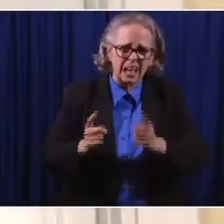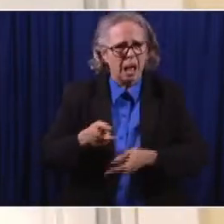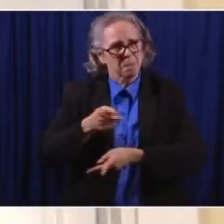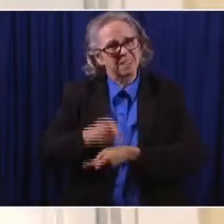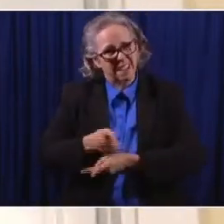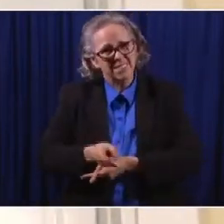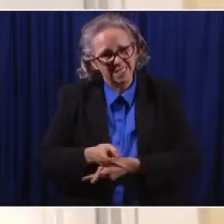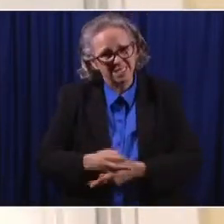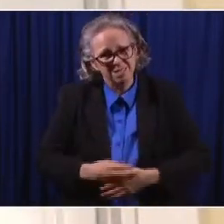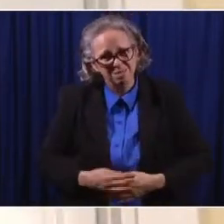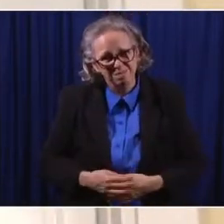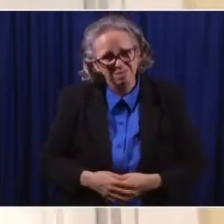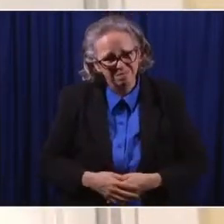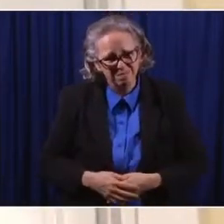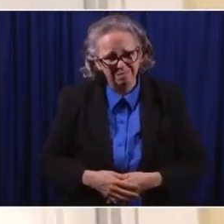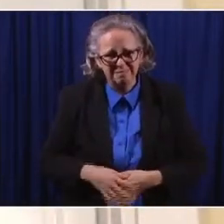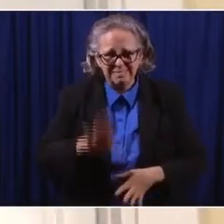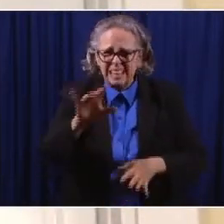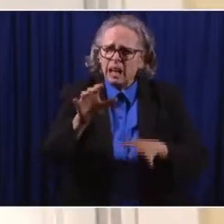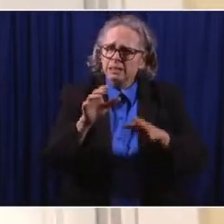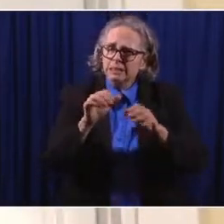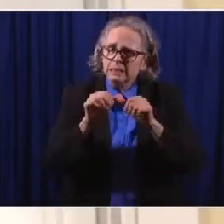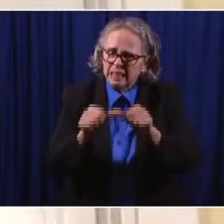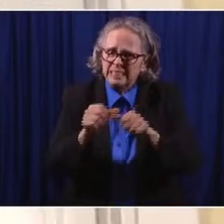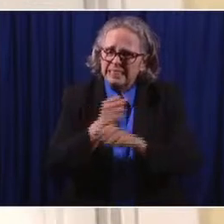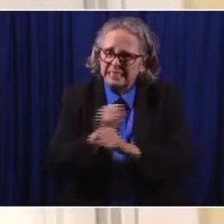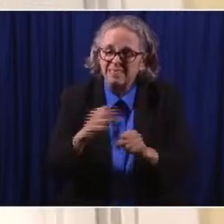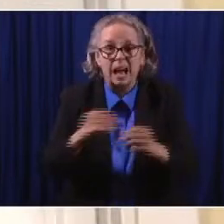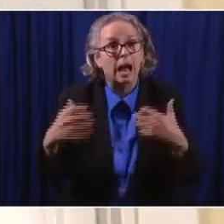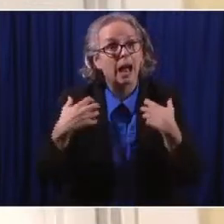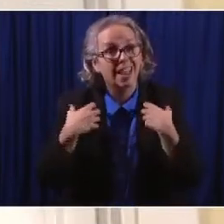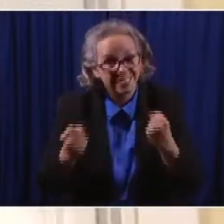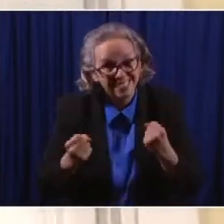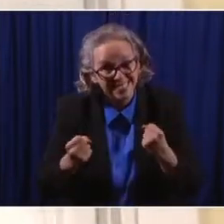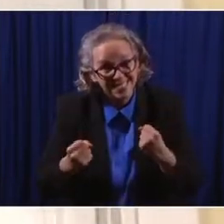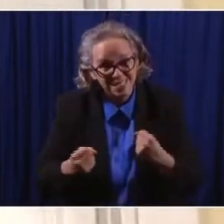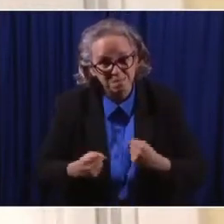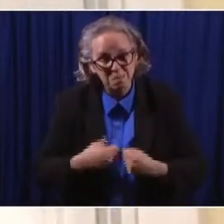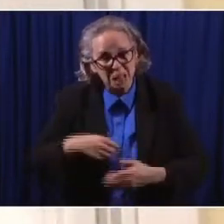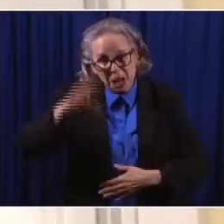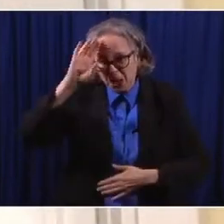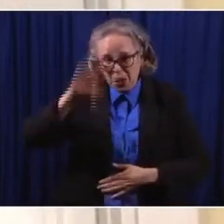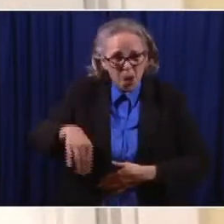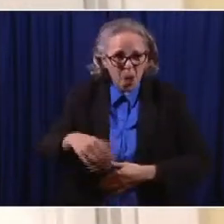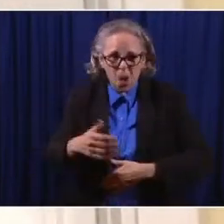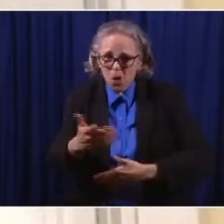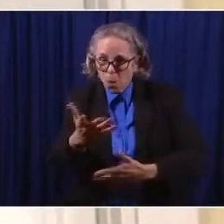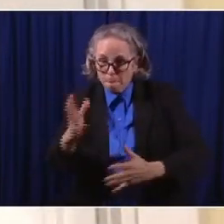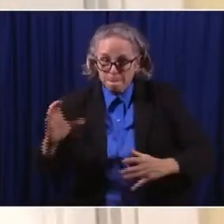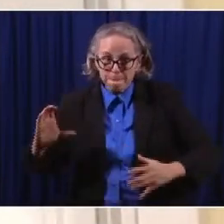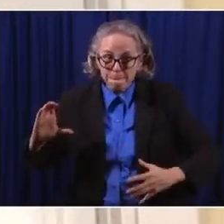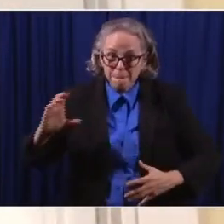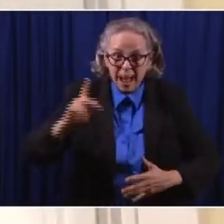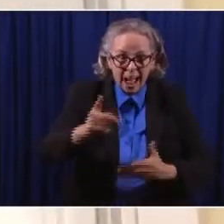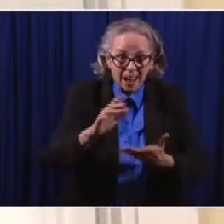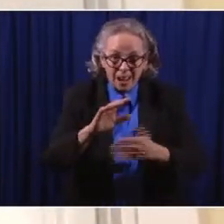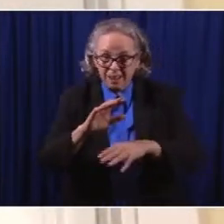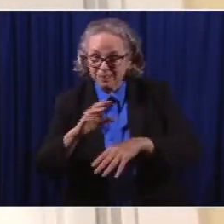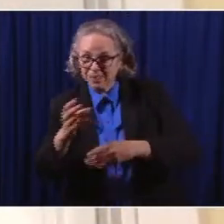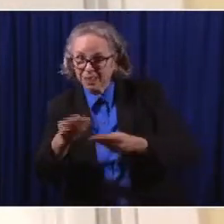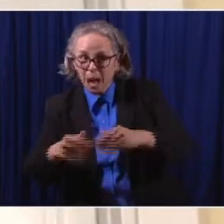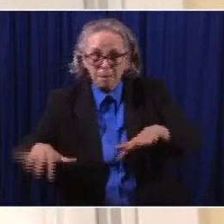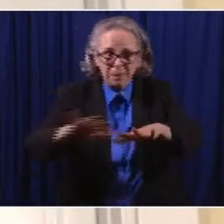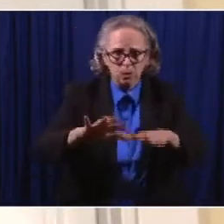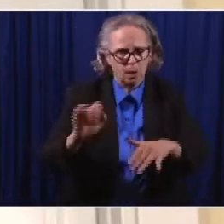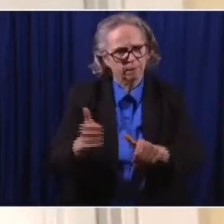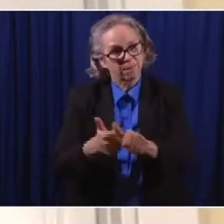be safe and to be healthy, and to know that in order for us to get back to campus and to have a successful semester, we're going to have to follow all the